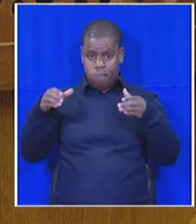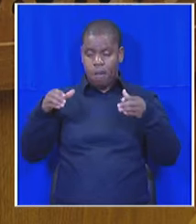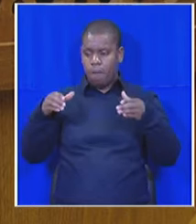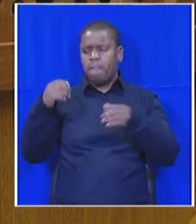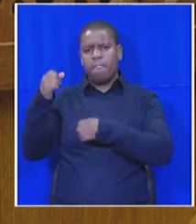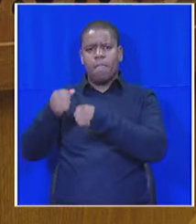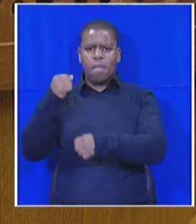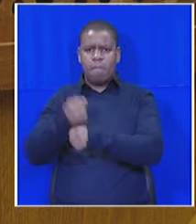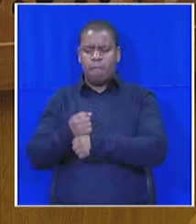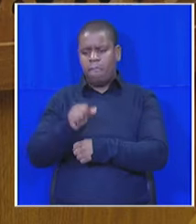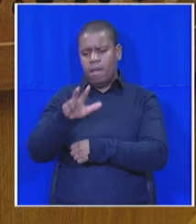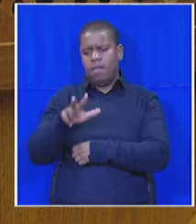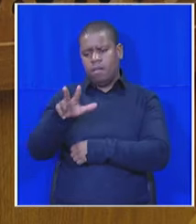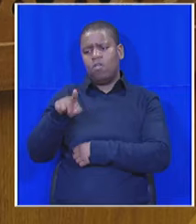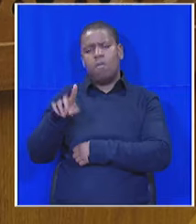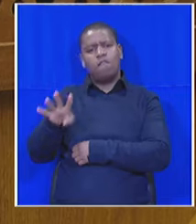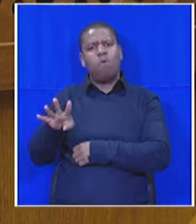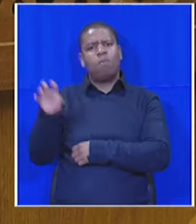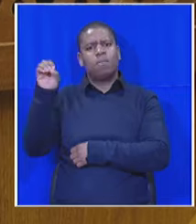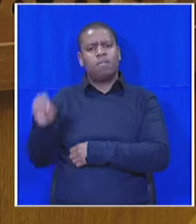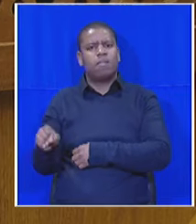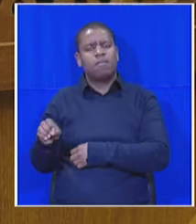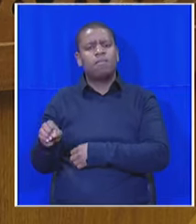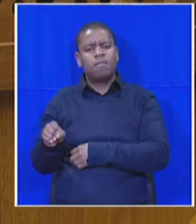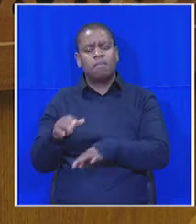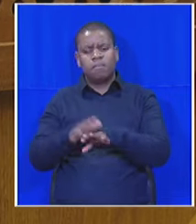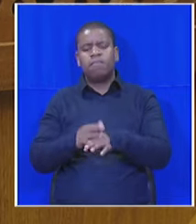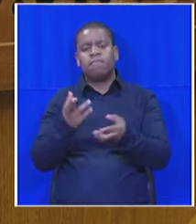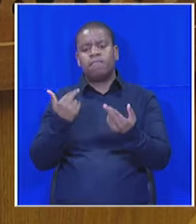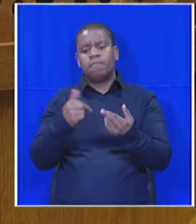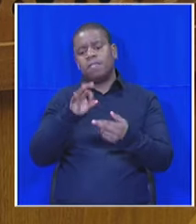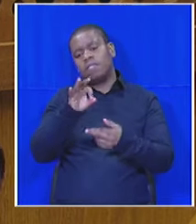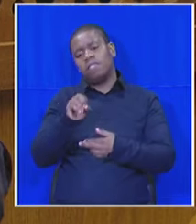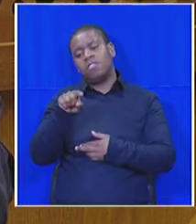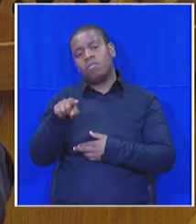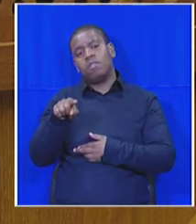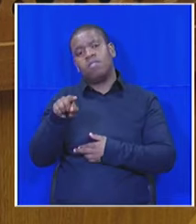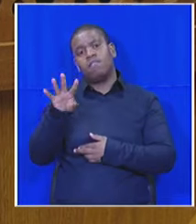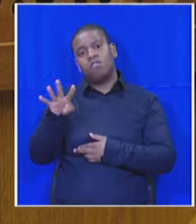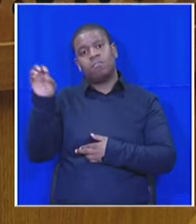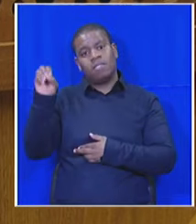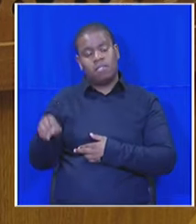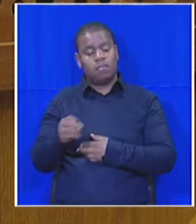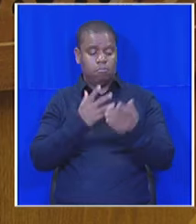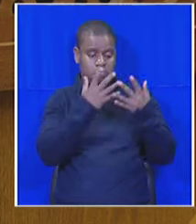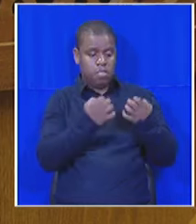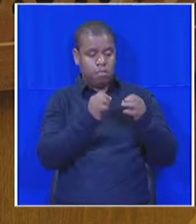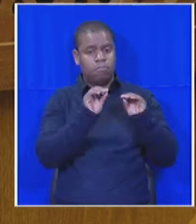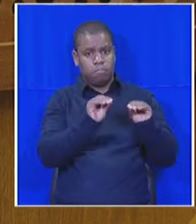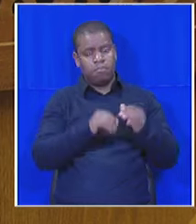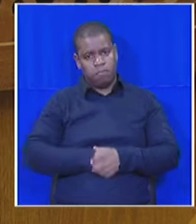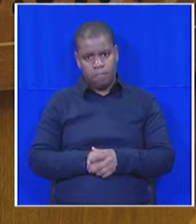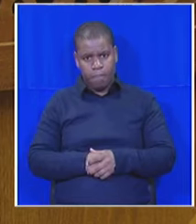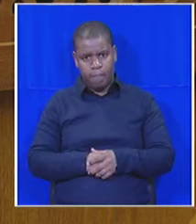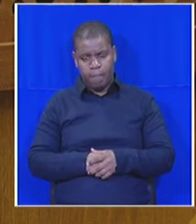of 18.4%, accounting for 30.9% of the department's budget over the medium term.